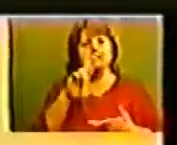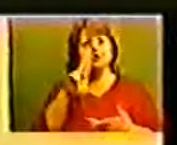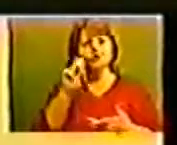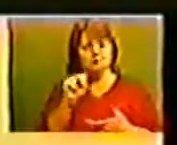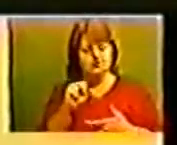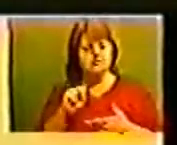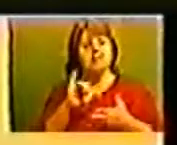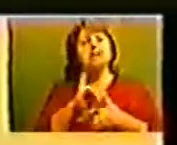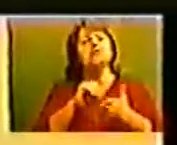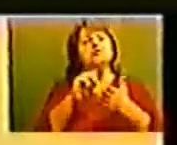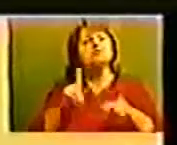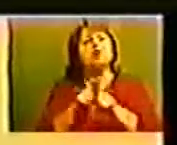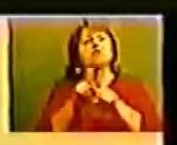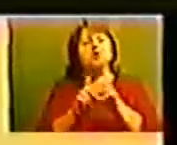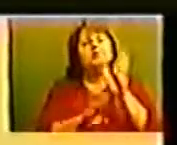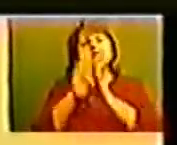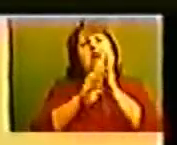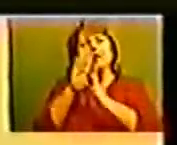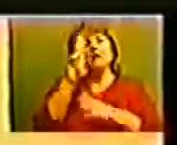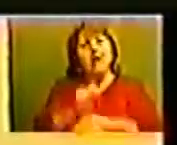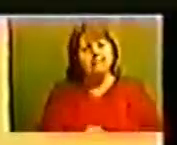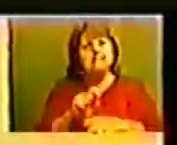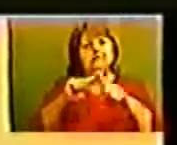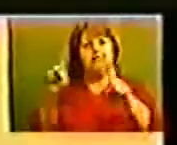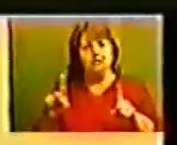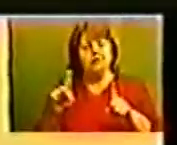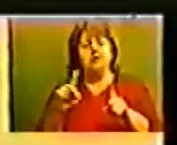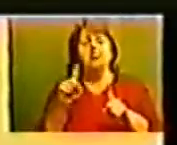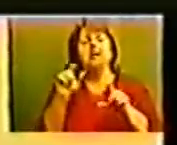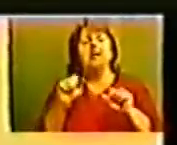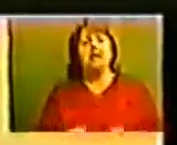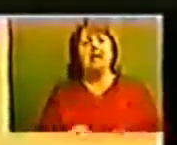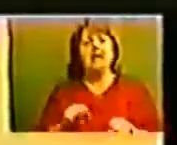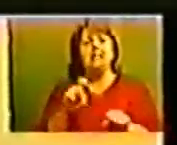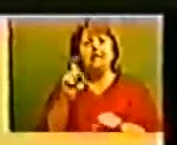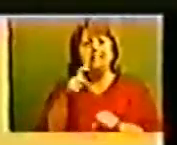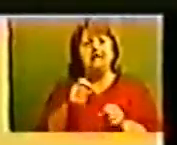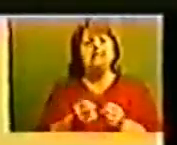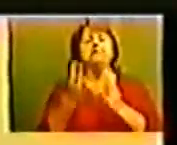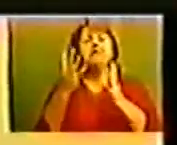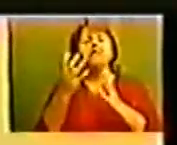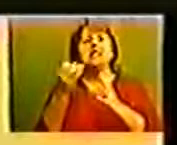students also develop habits differently than other students and can need as many as